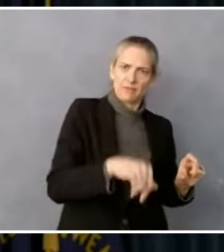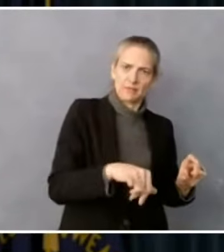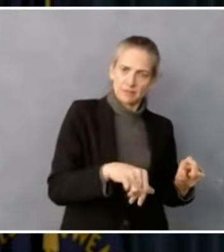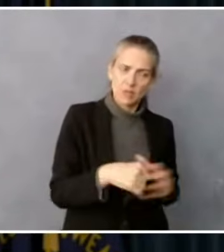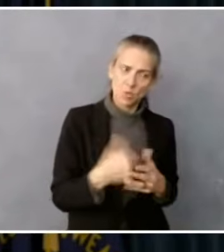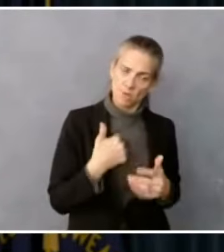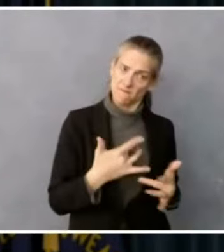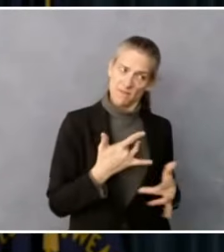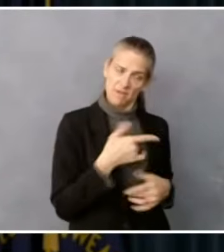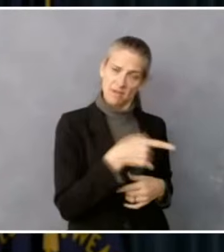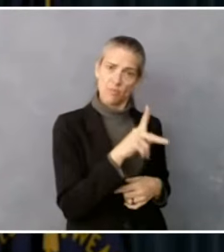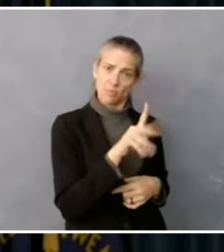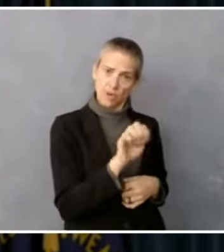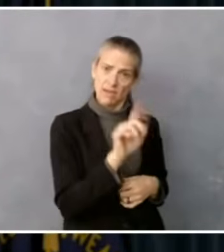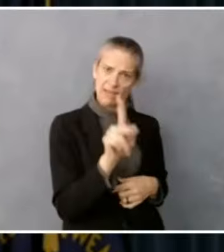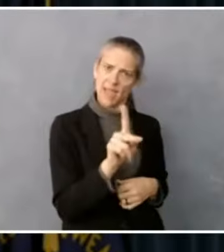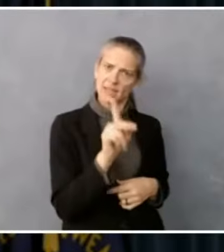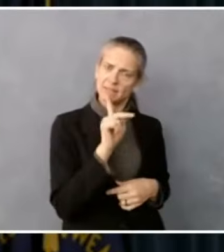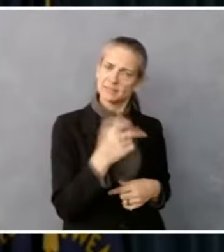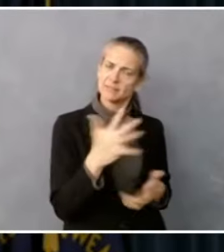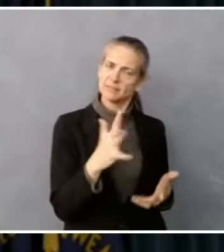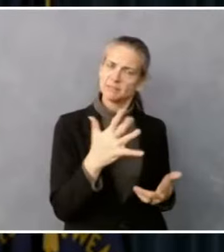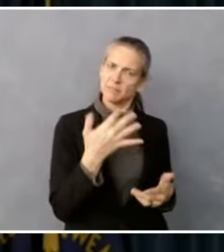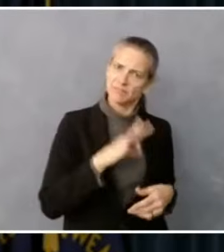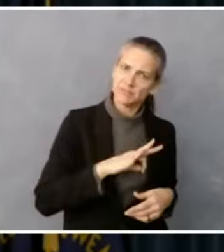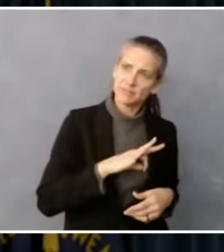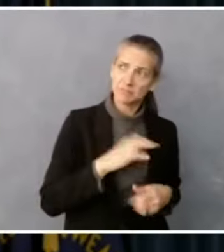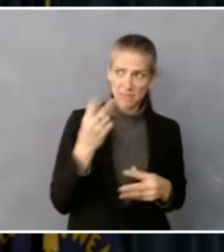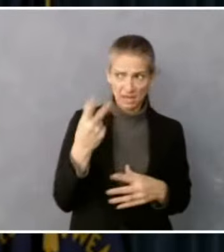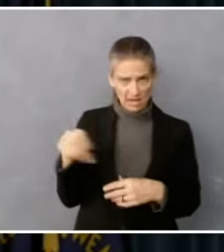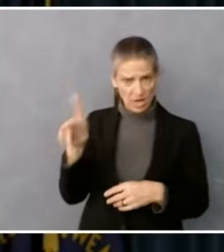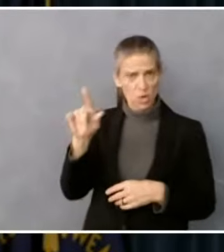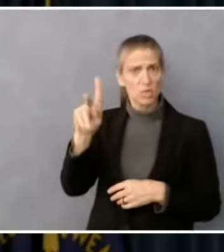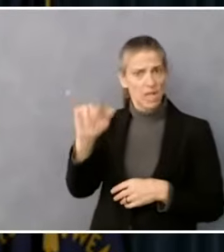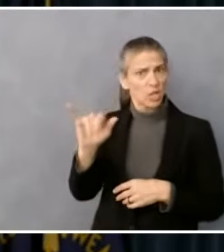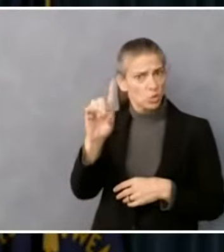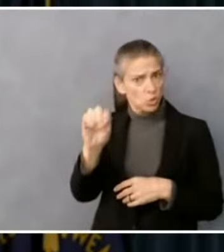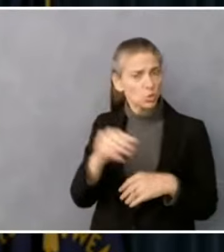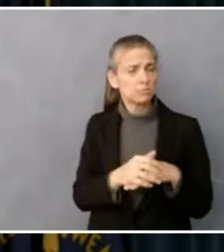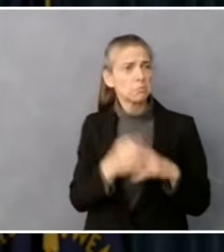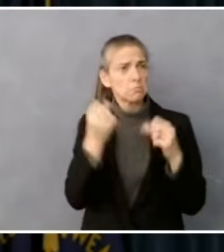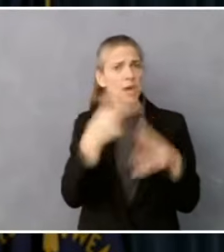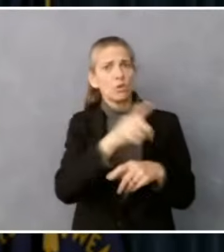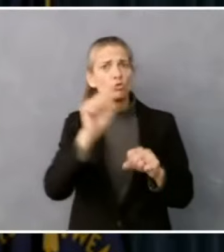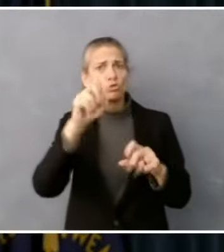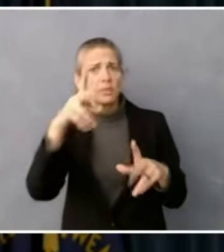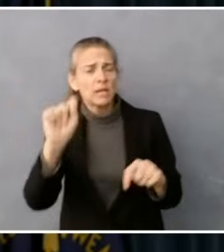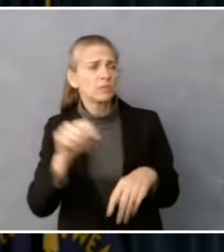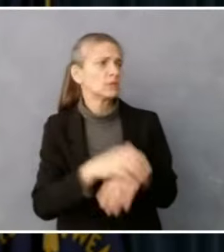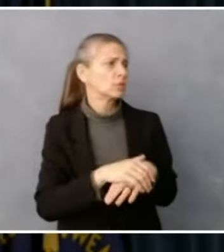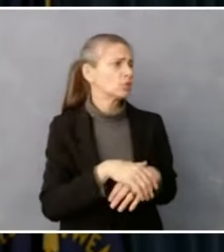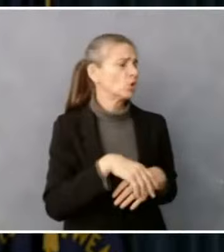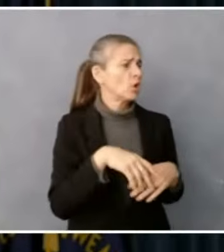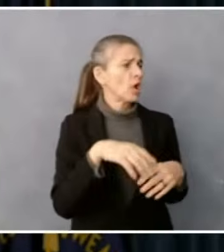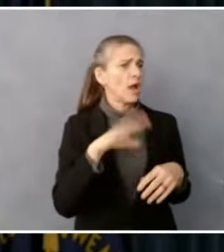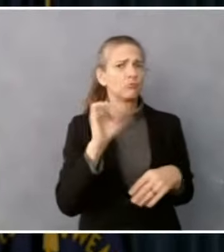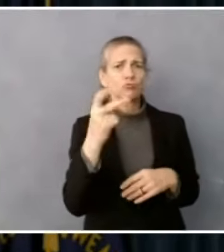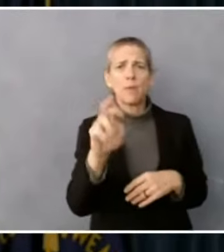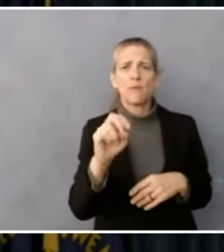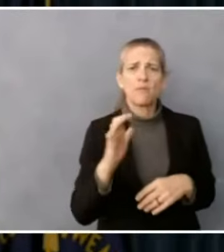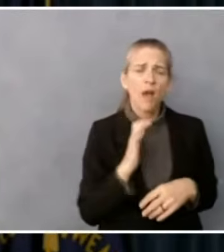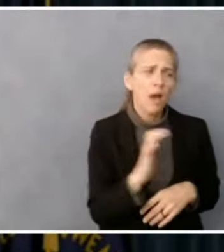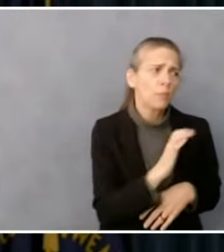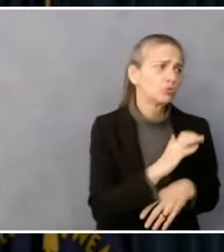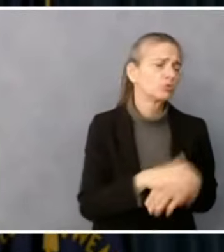have support from 93 school superintendents, 46 local and regional chambers of commerce, 63 county judge